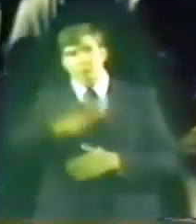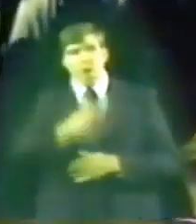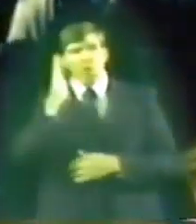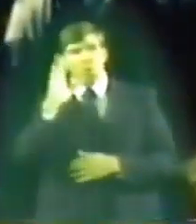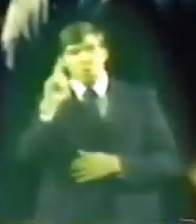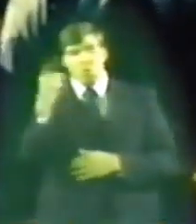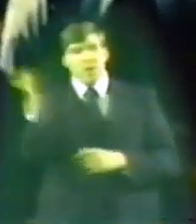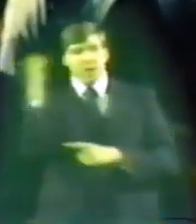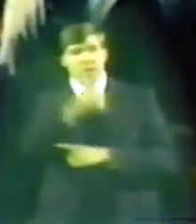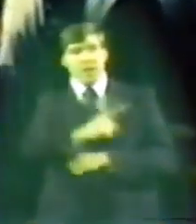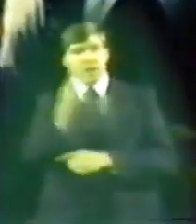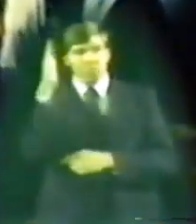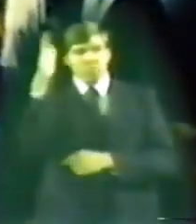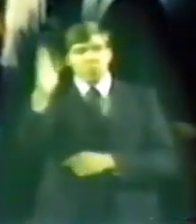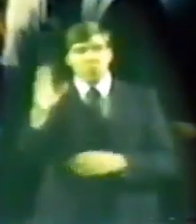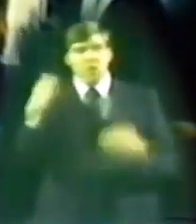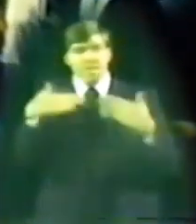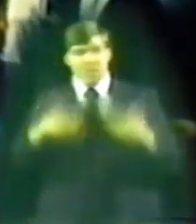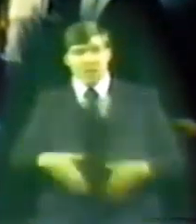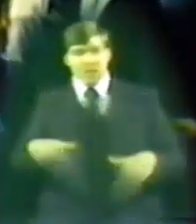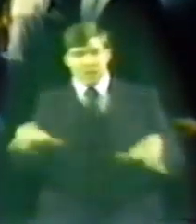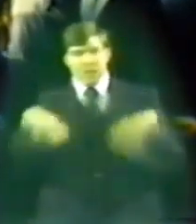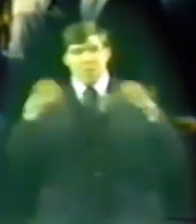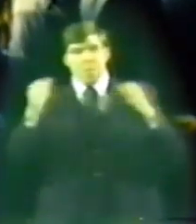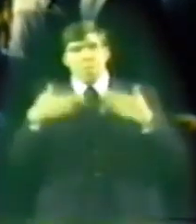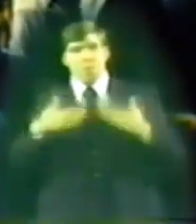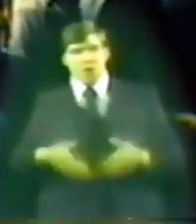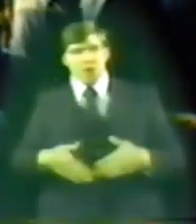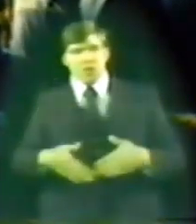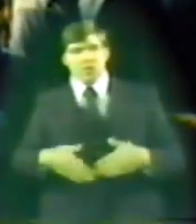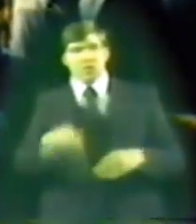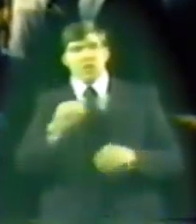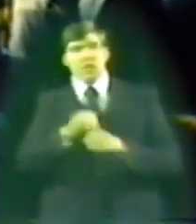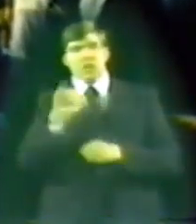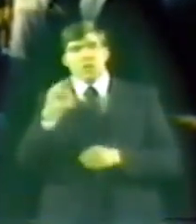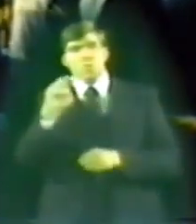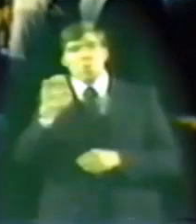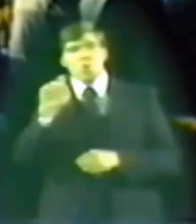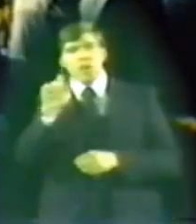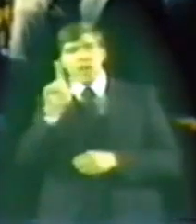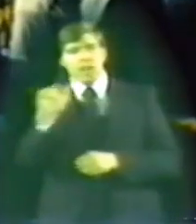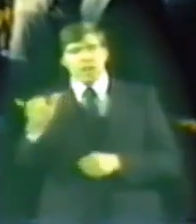one day physically take up their bodies in immortality.